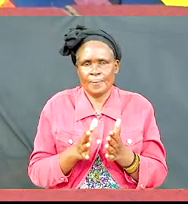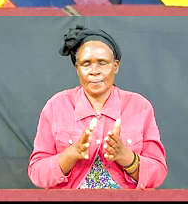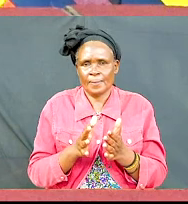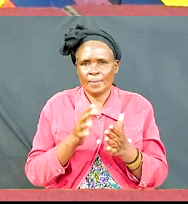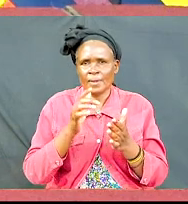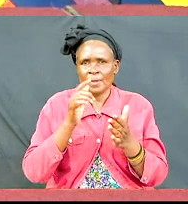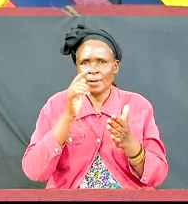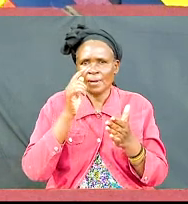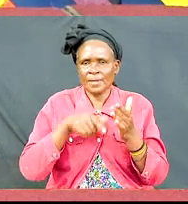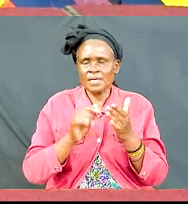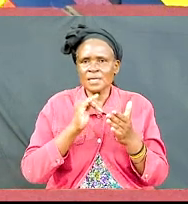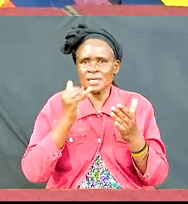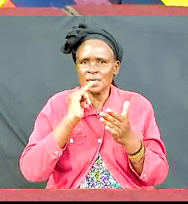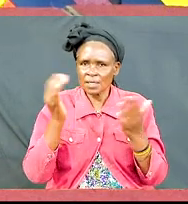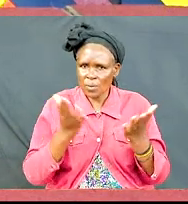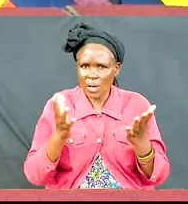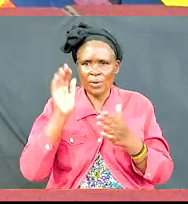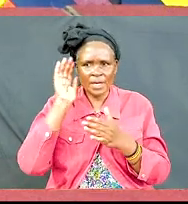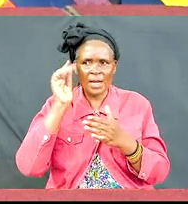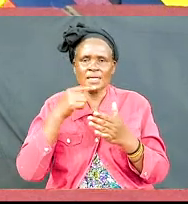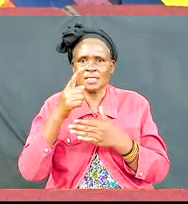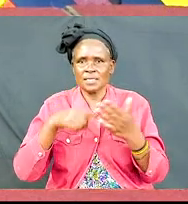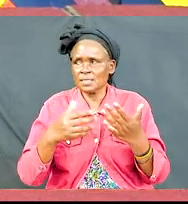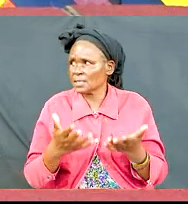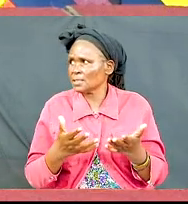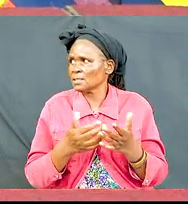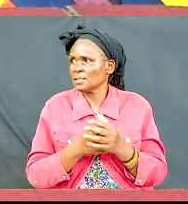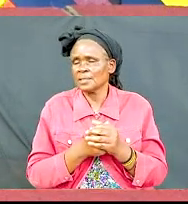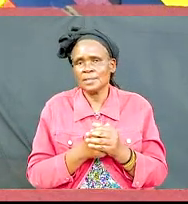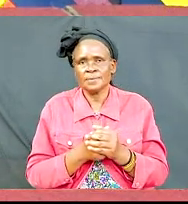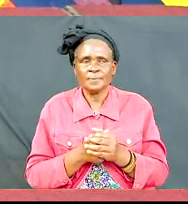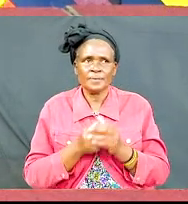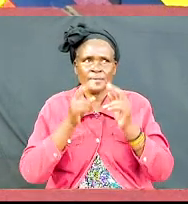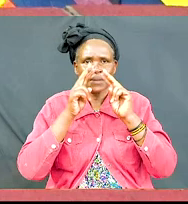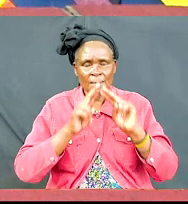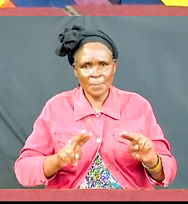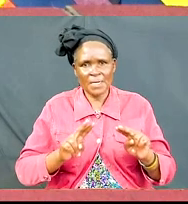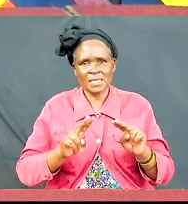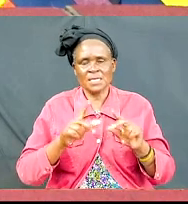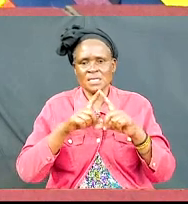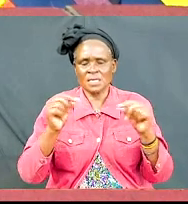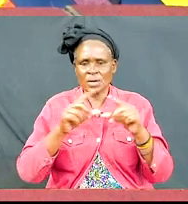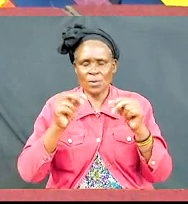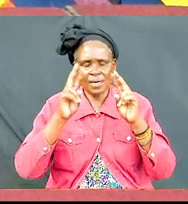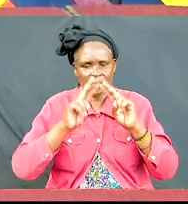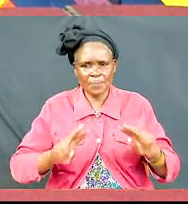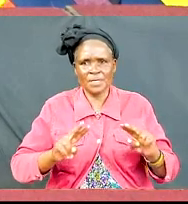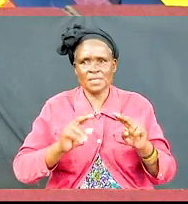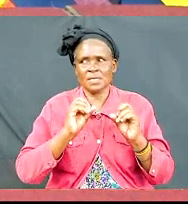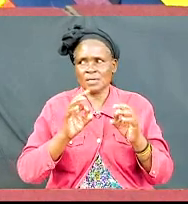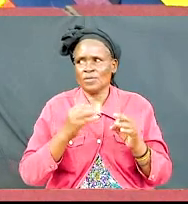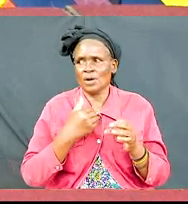Daniel C. Arachia Jr. says this: peace, the word peace, together with its